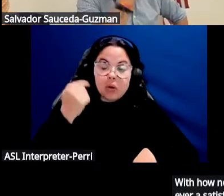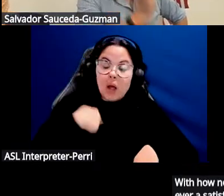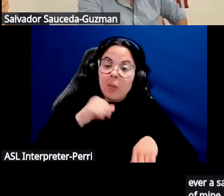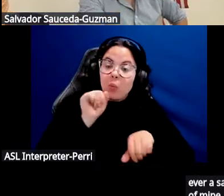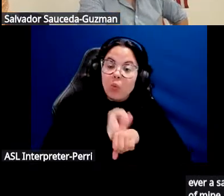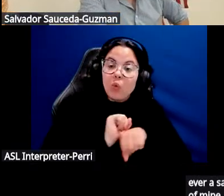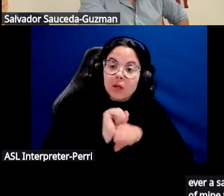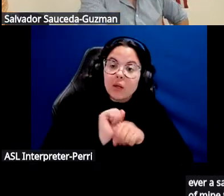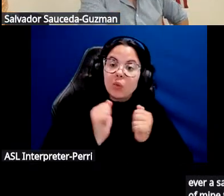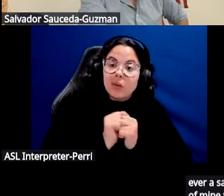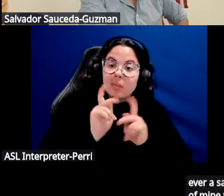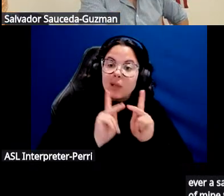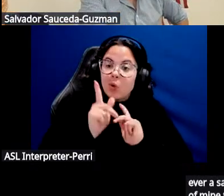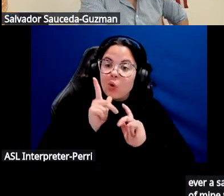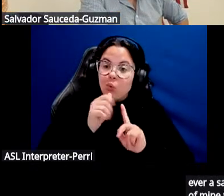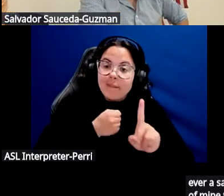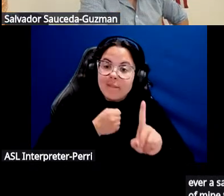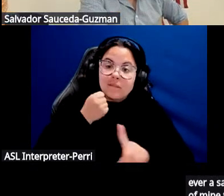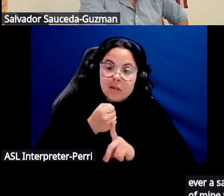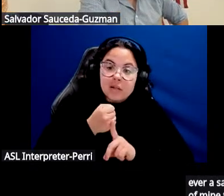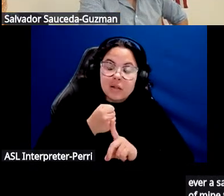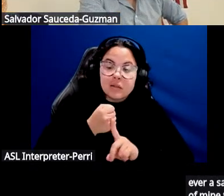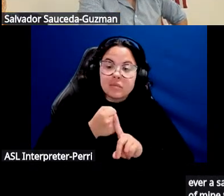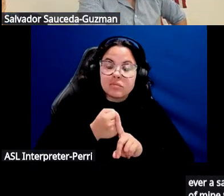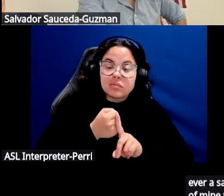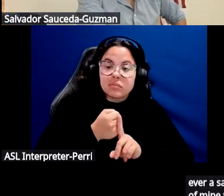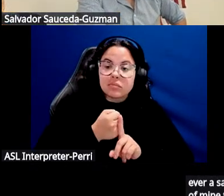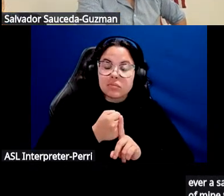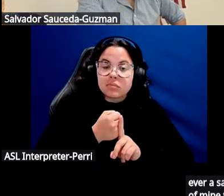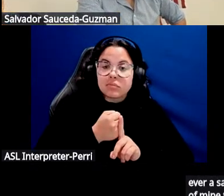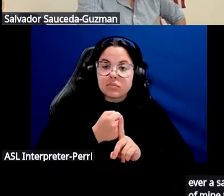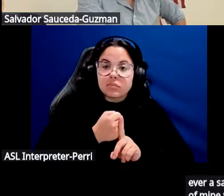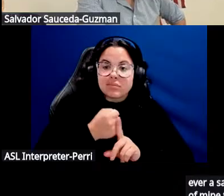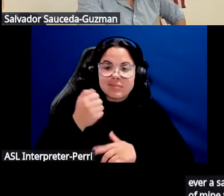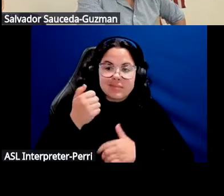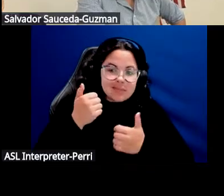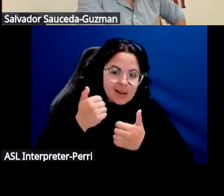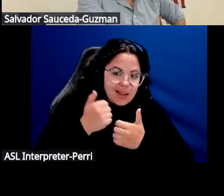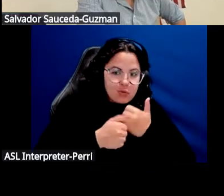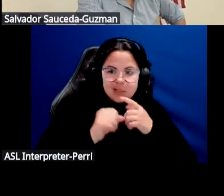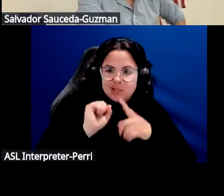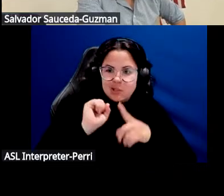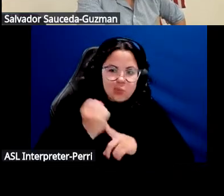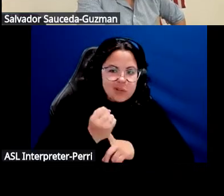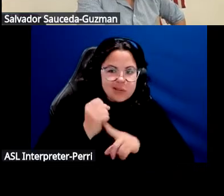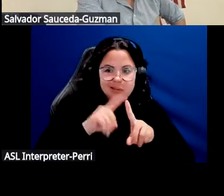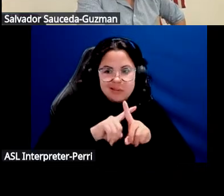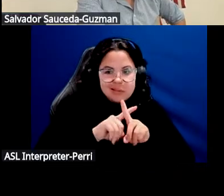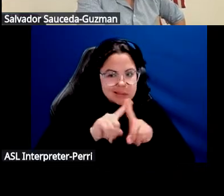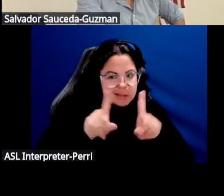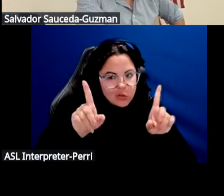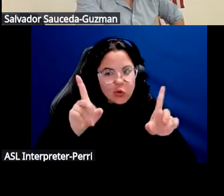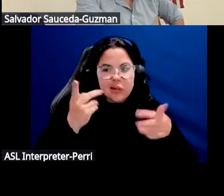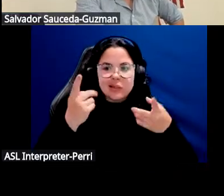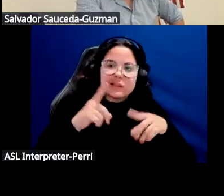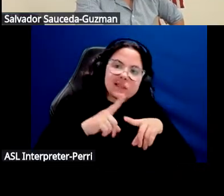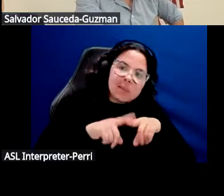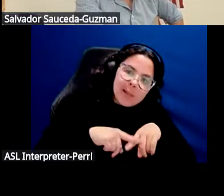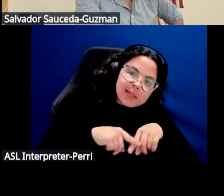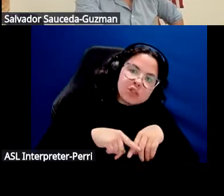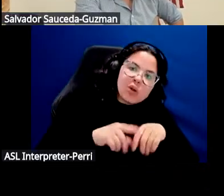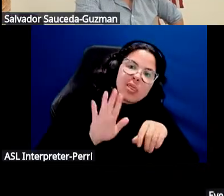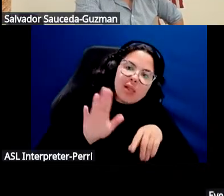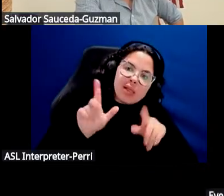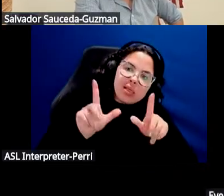have been affected by this. Um, every case is different because it depends on like what licenses that